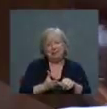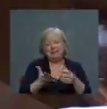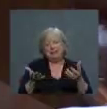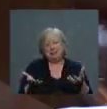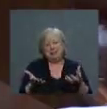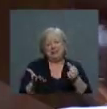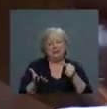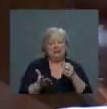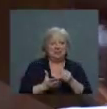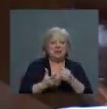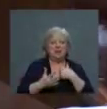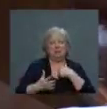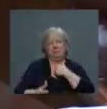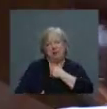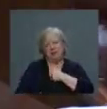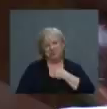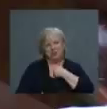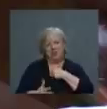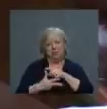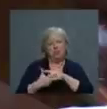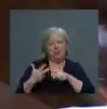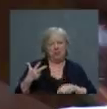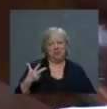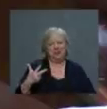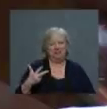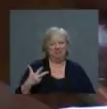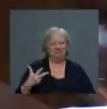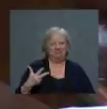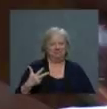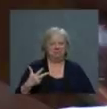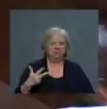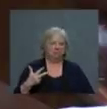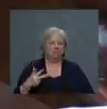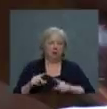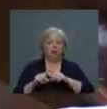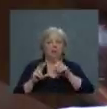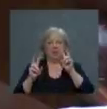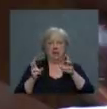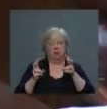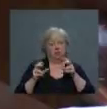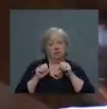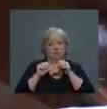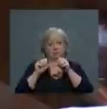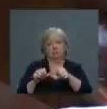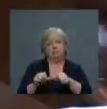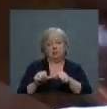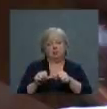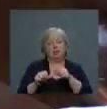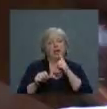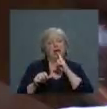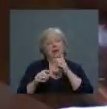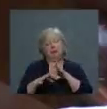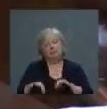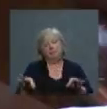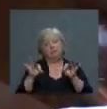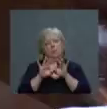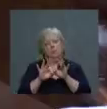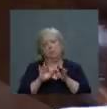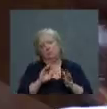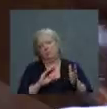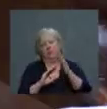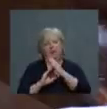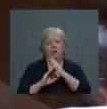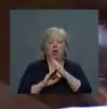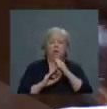and so I apologize to the three of them. But the issue still remains paramount, I think, to our